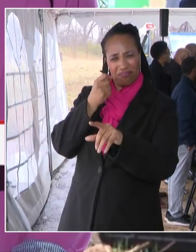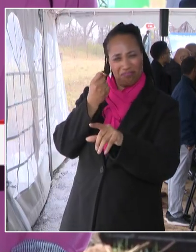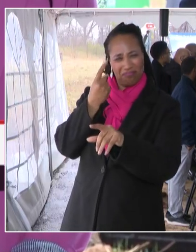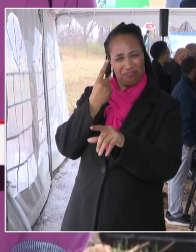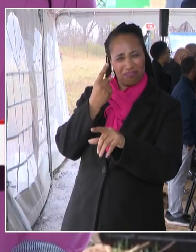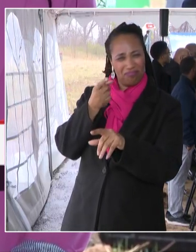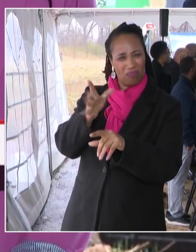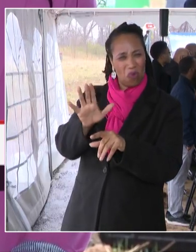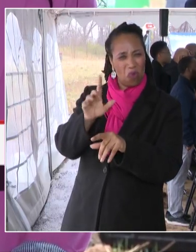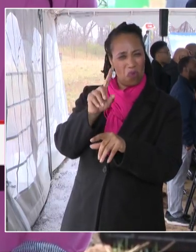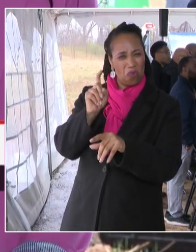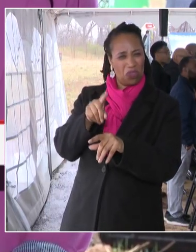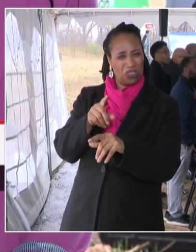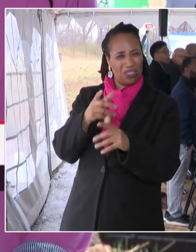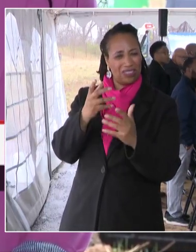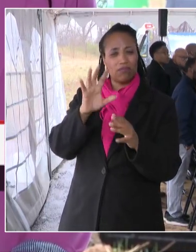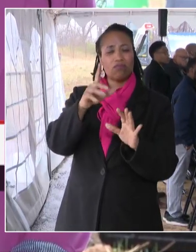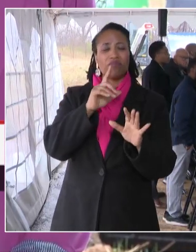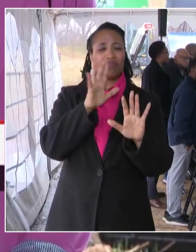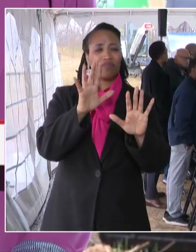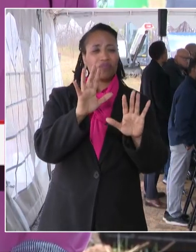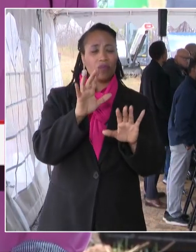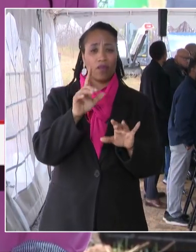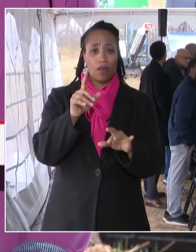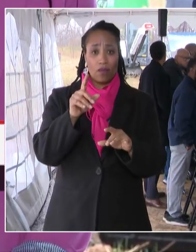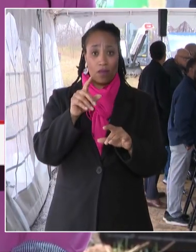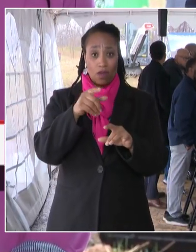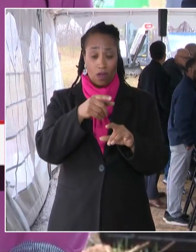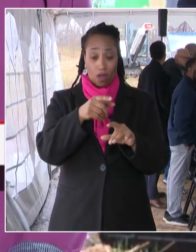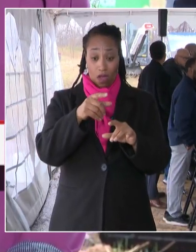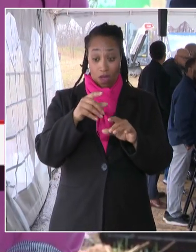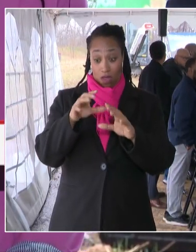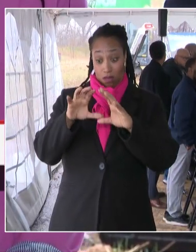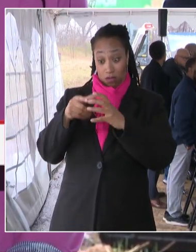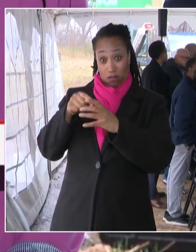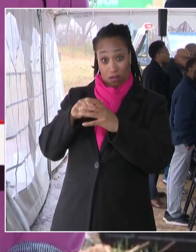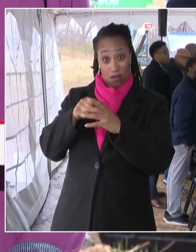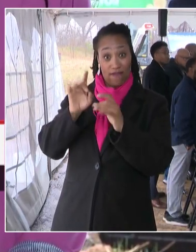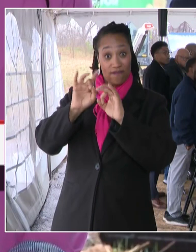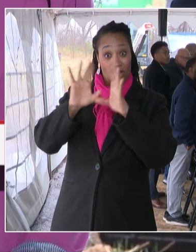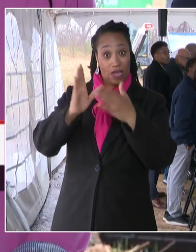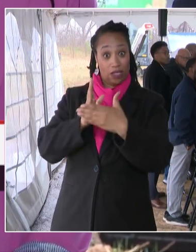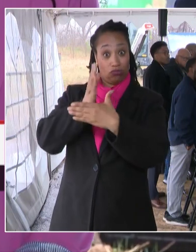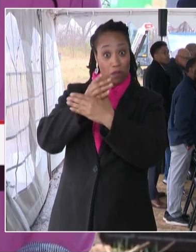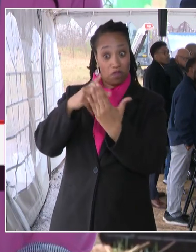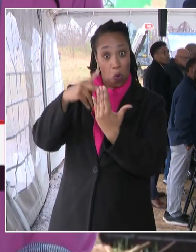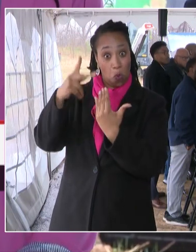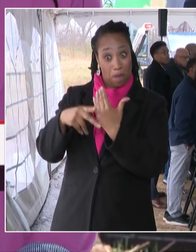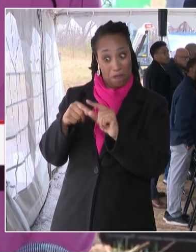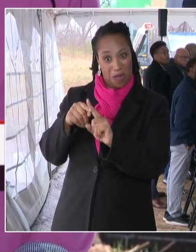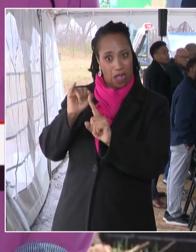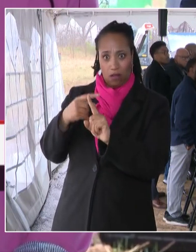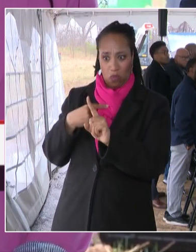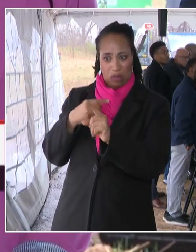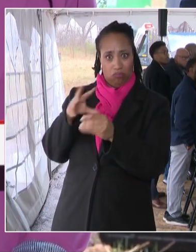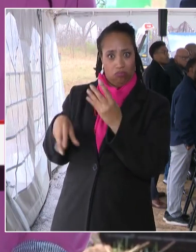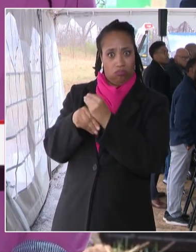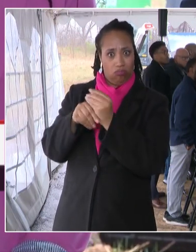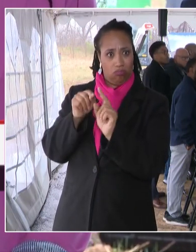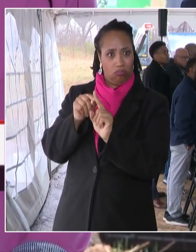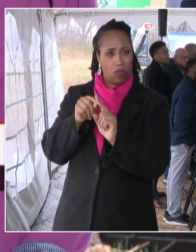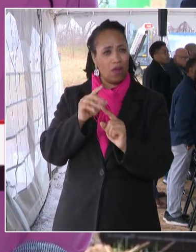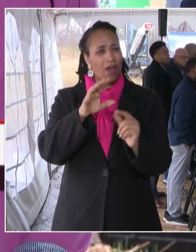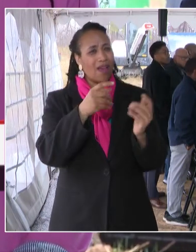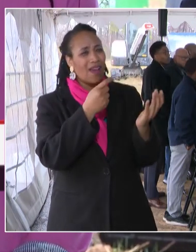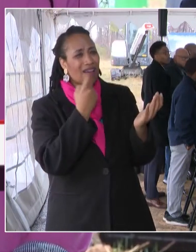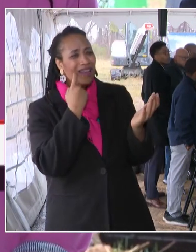program. And I know that there's been talks of a merger of the two programs for a while. Why do you think that those have